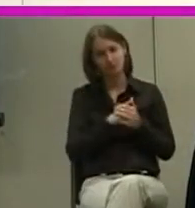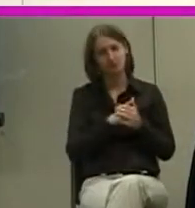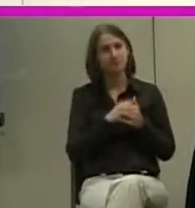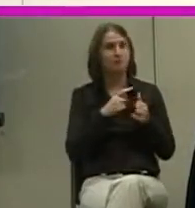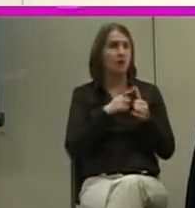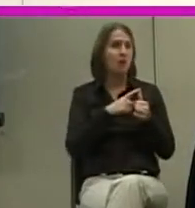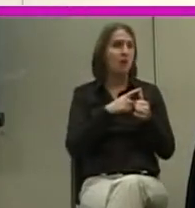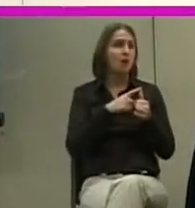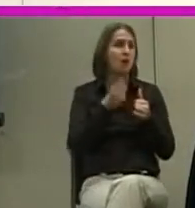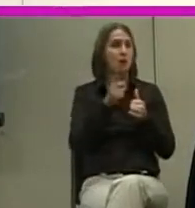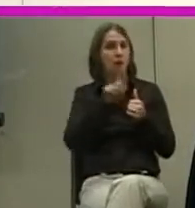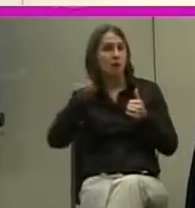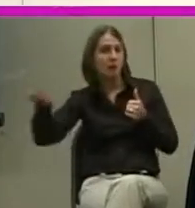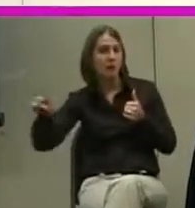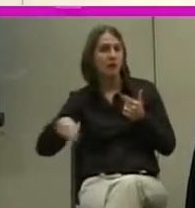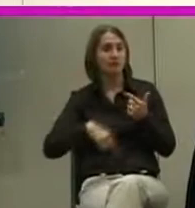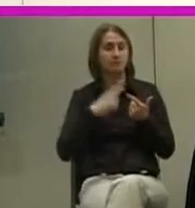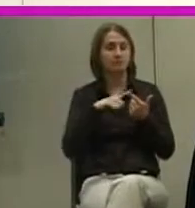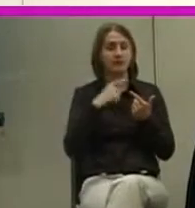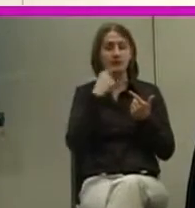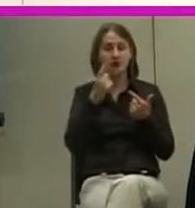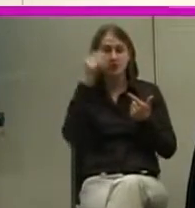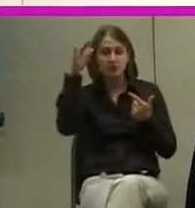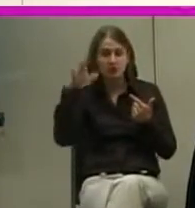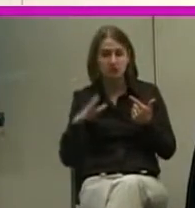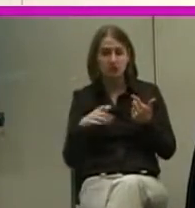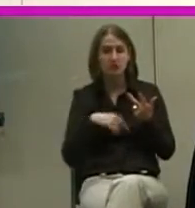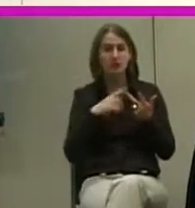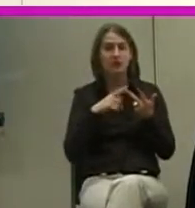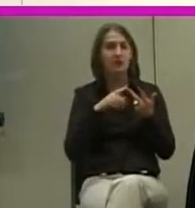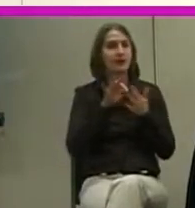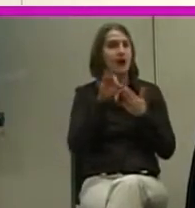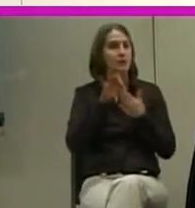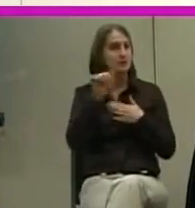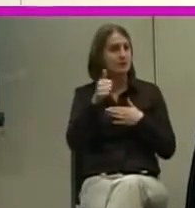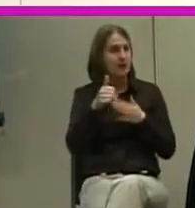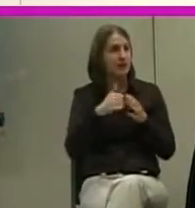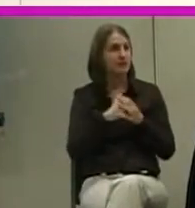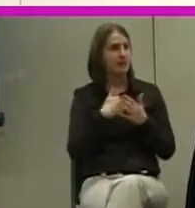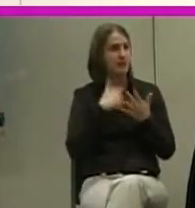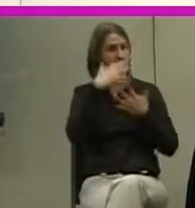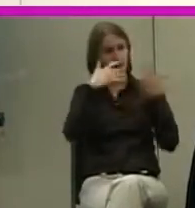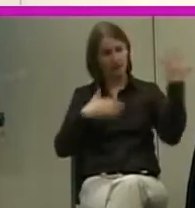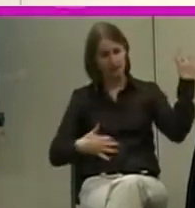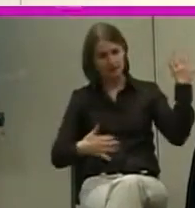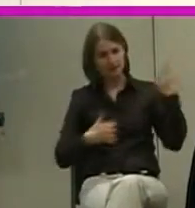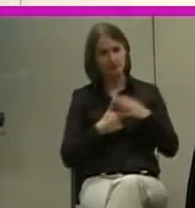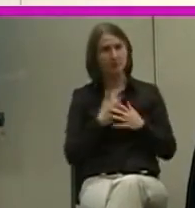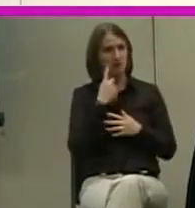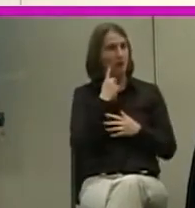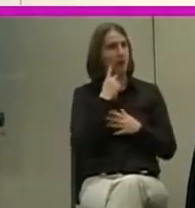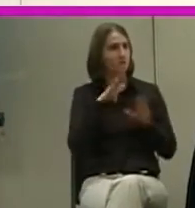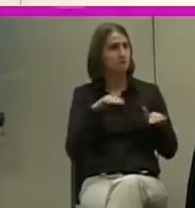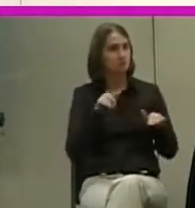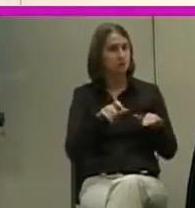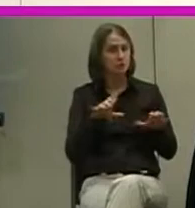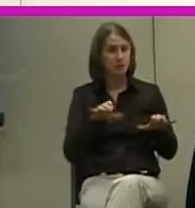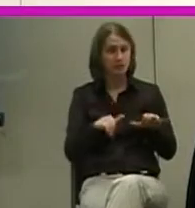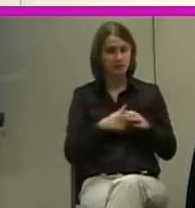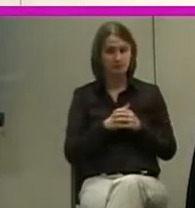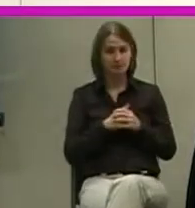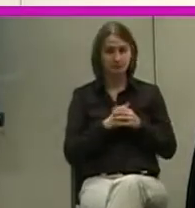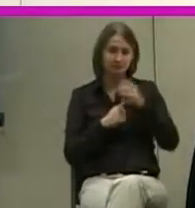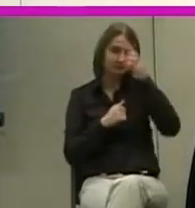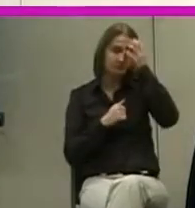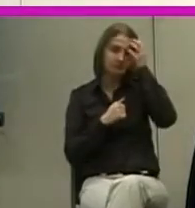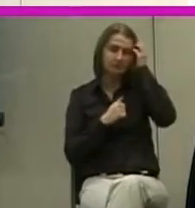walk away, tell a teacher, count to 10. They came up with this big list of things they said they thought kids should do. So I don't know